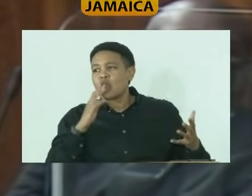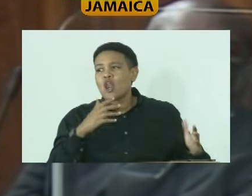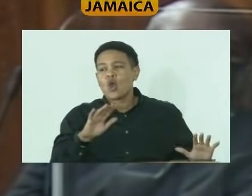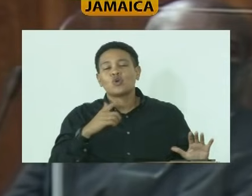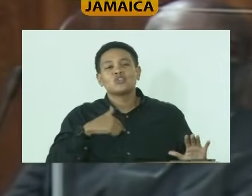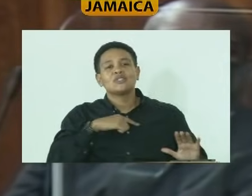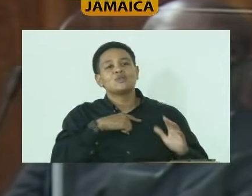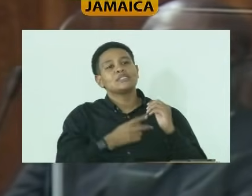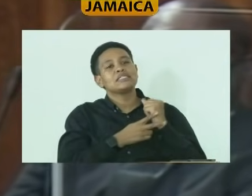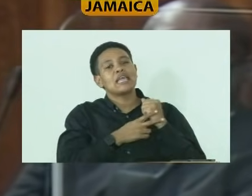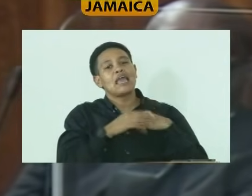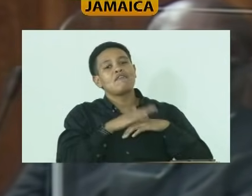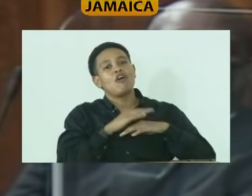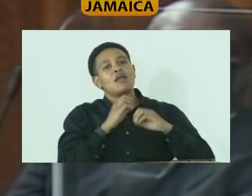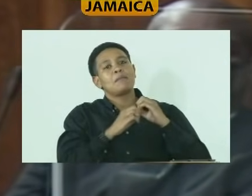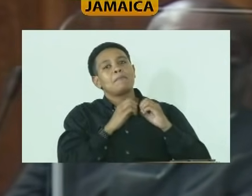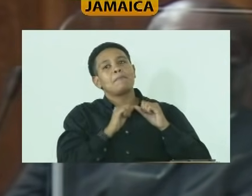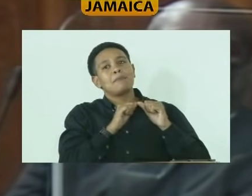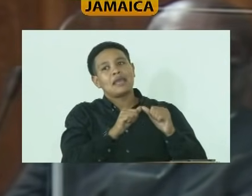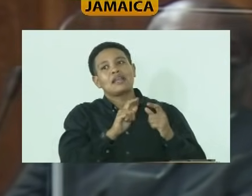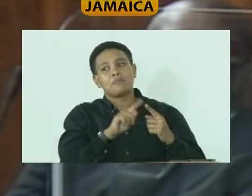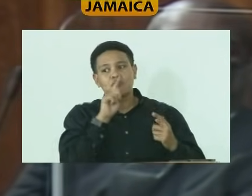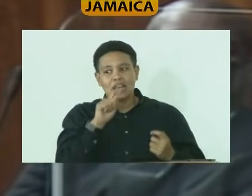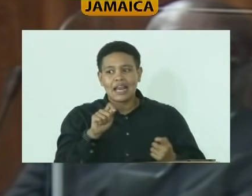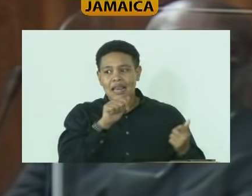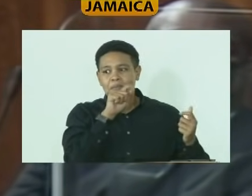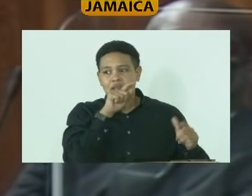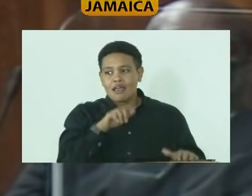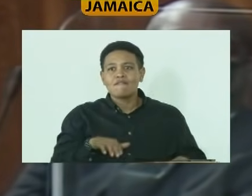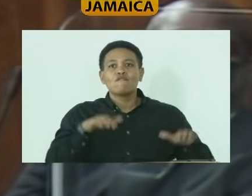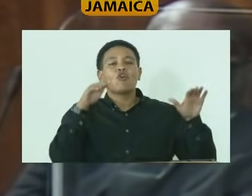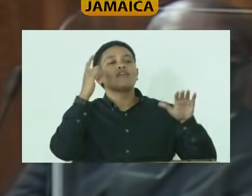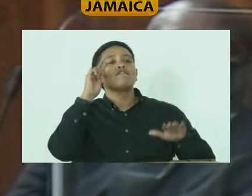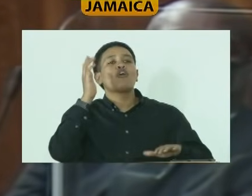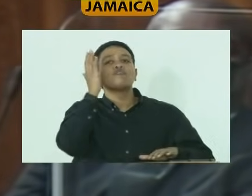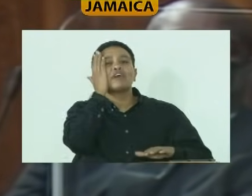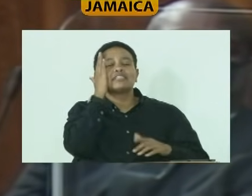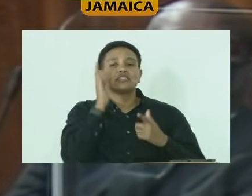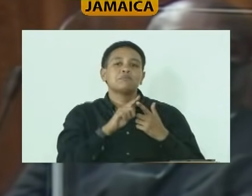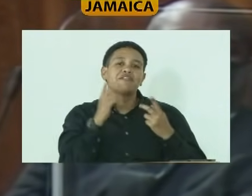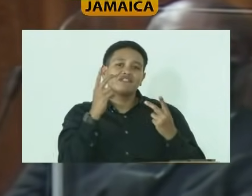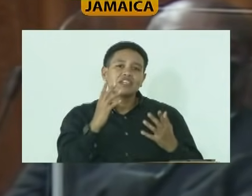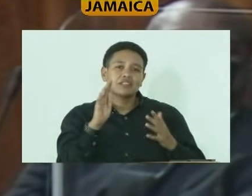on maintenance and eliminate the hindrance of flooding for residents and visitors alike.